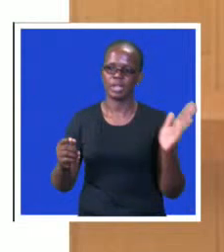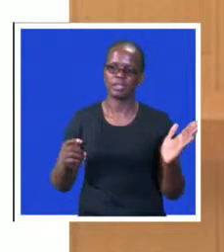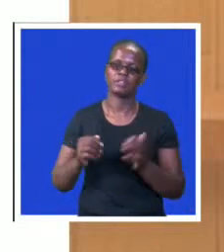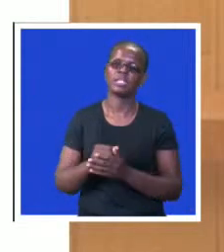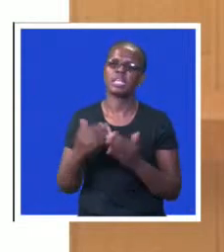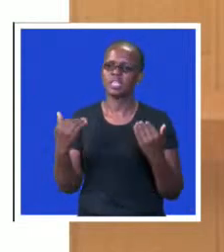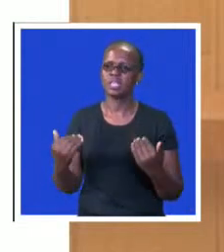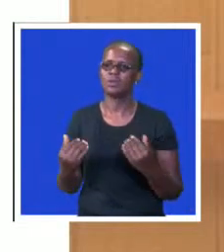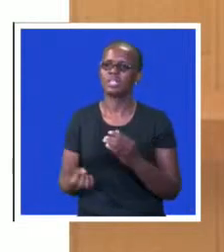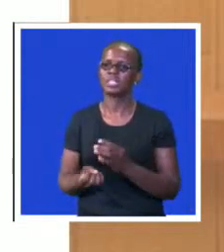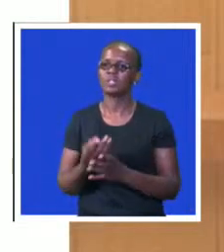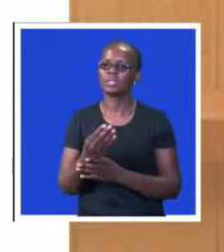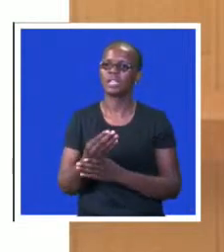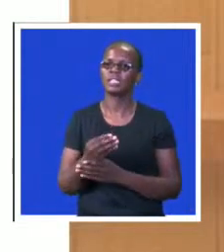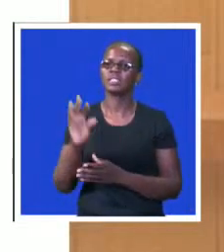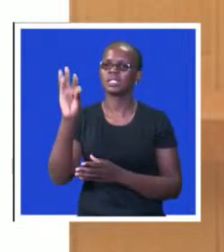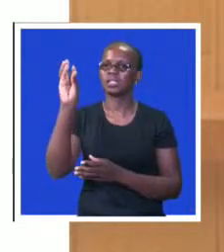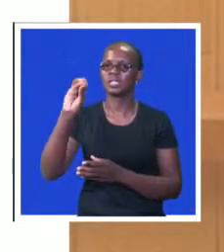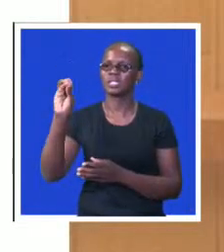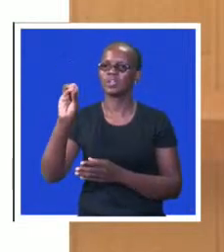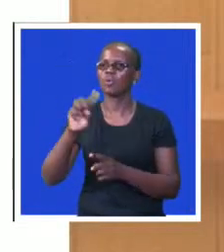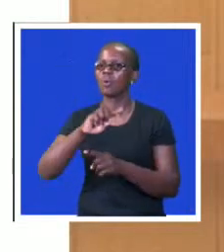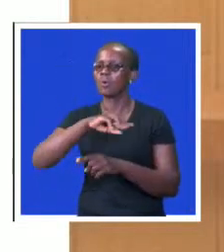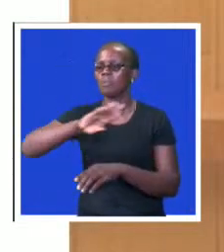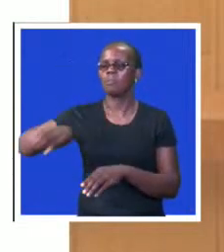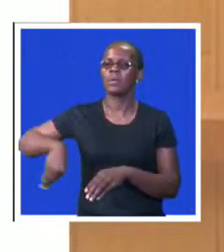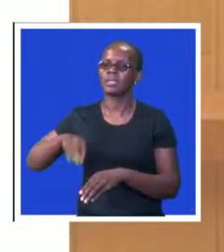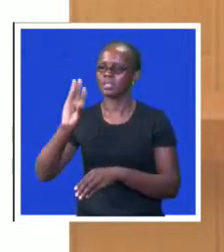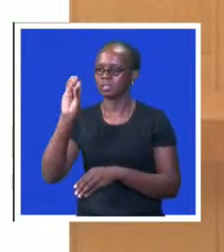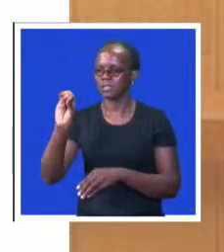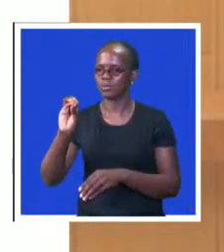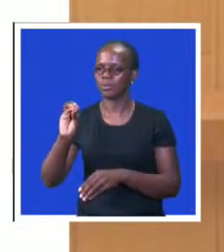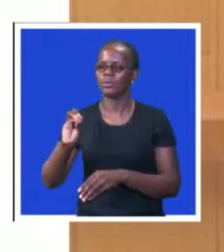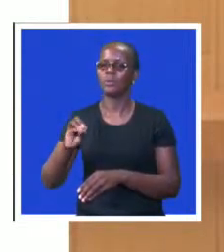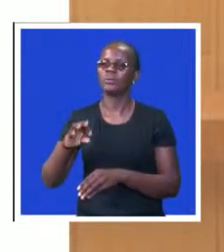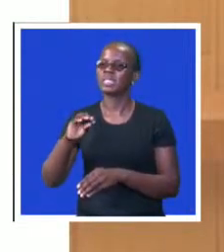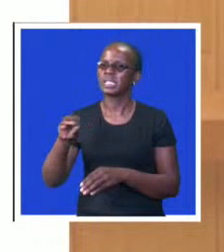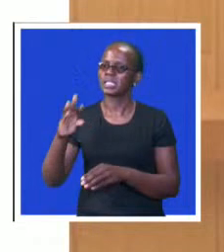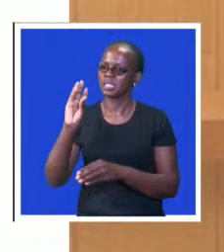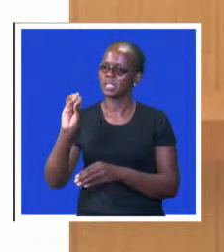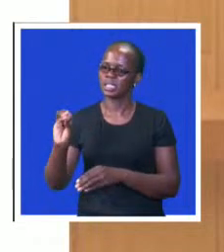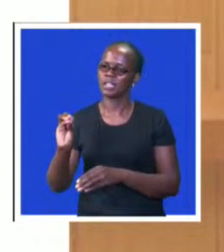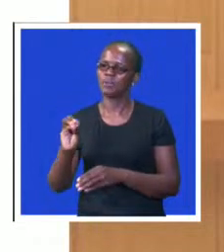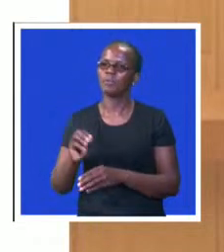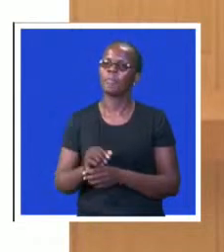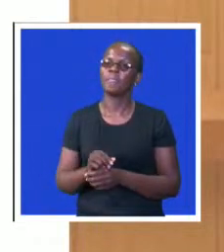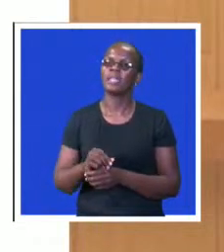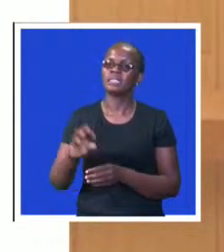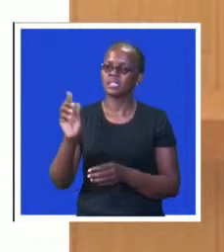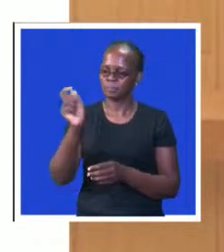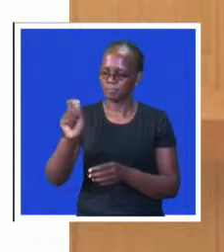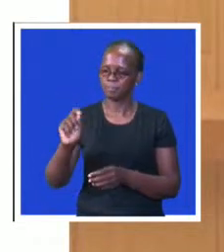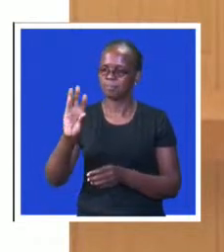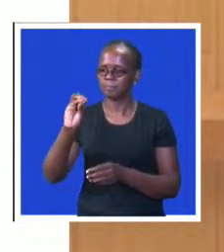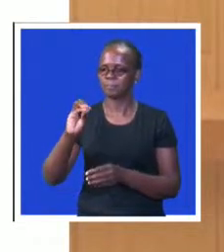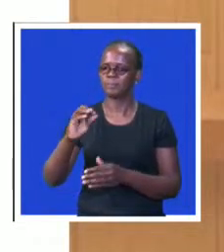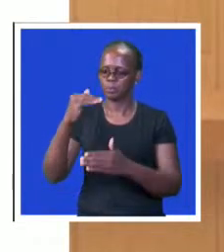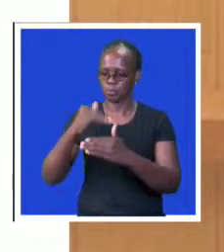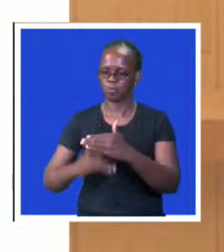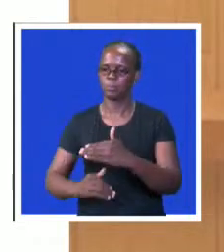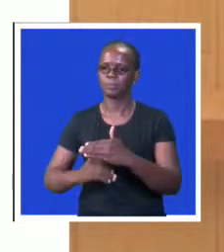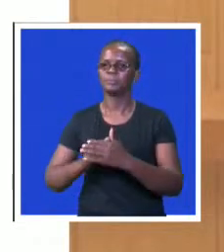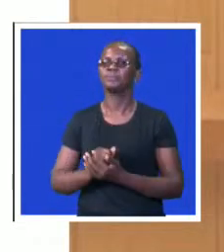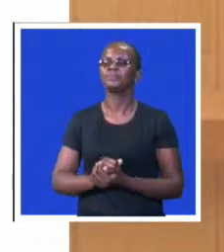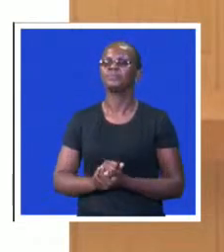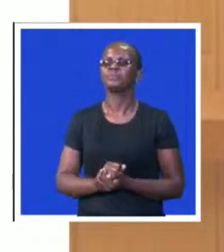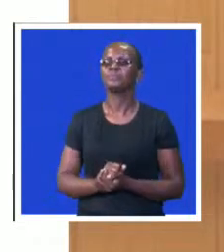subtracting. 0 minus 0 is 0. We place the 0 underneath. And we